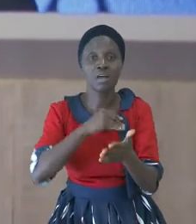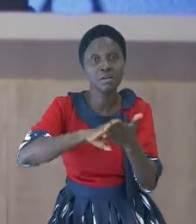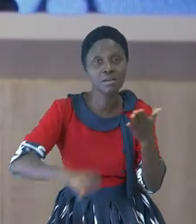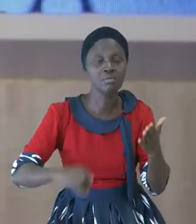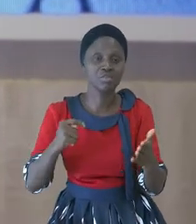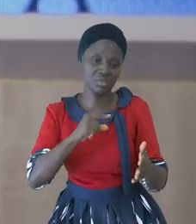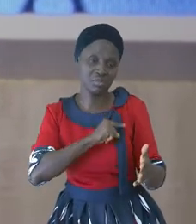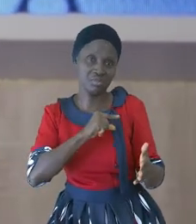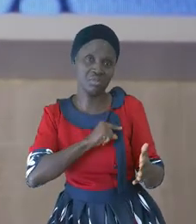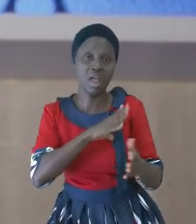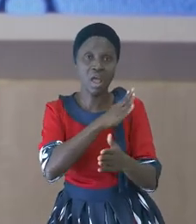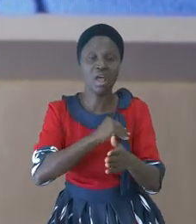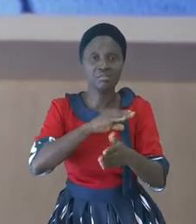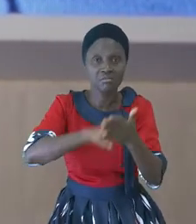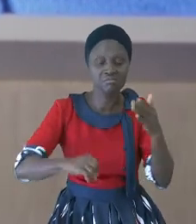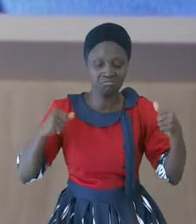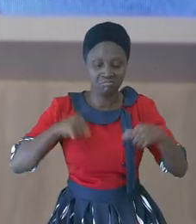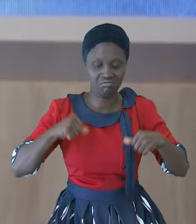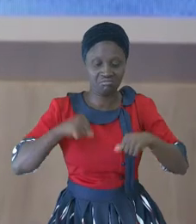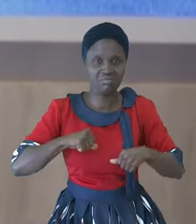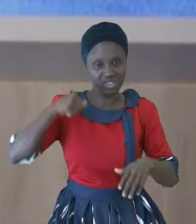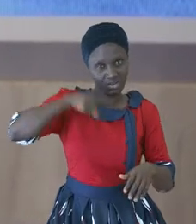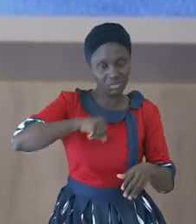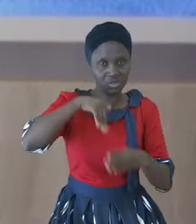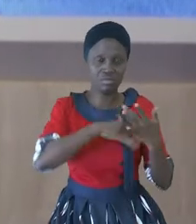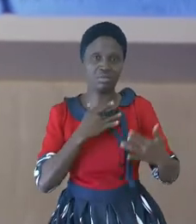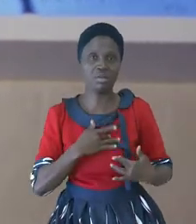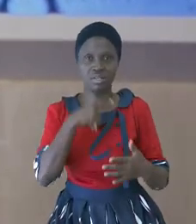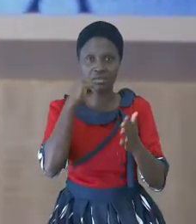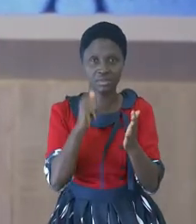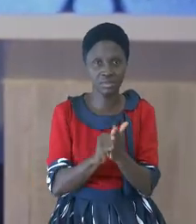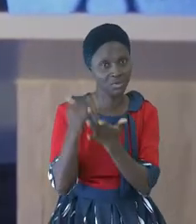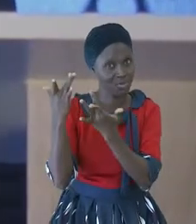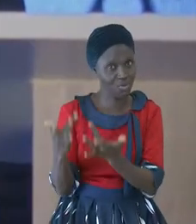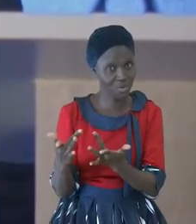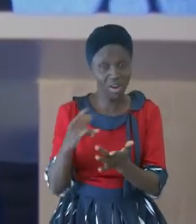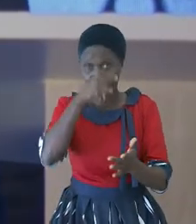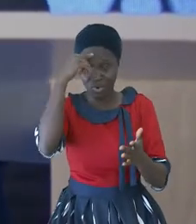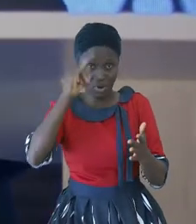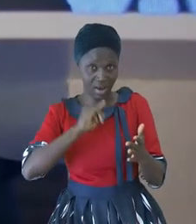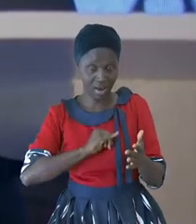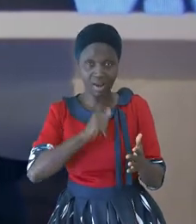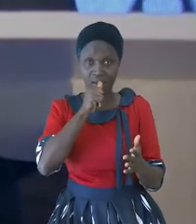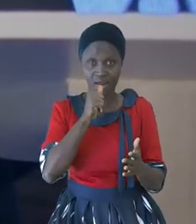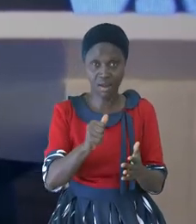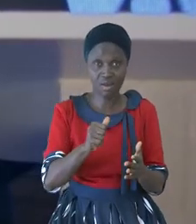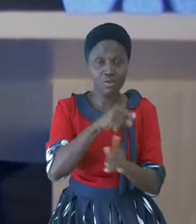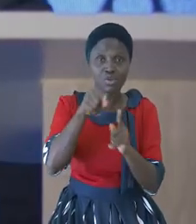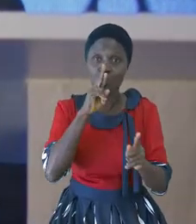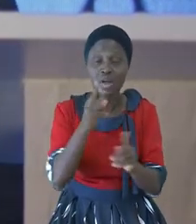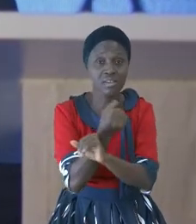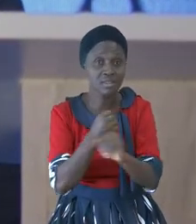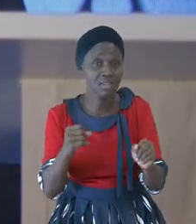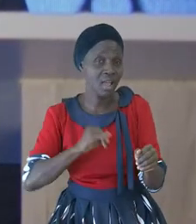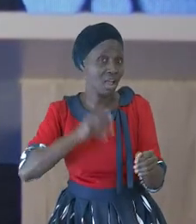and the condemnation. And then he says, don't go yet, because I am, when you were saved, I was the